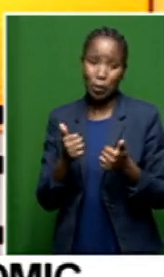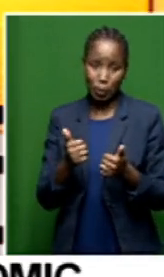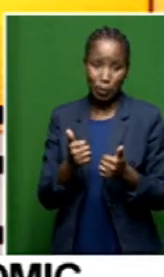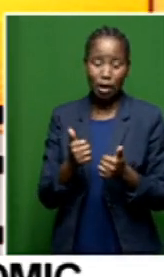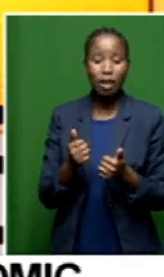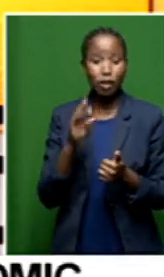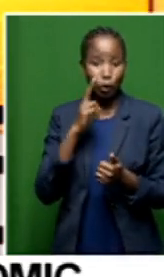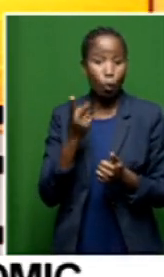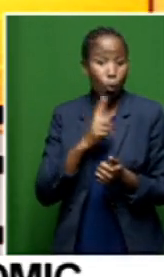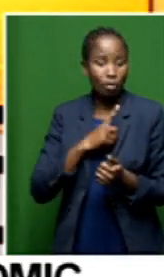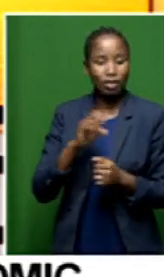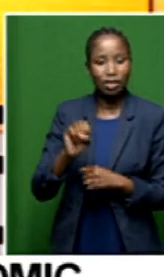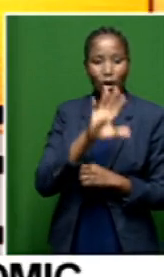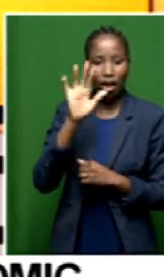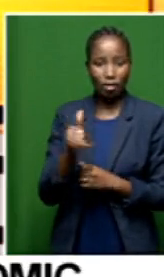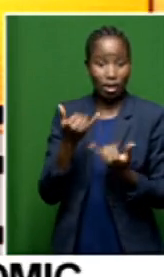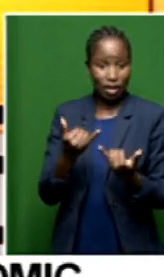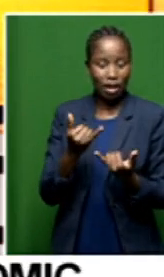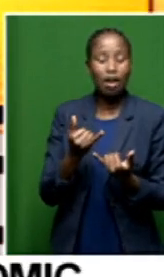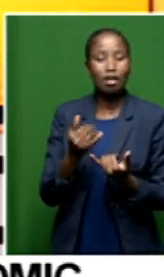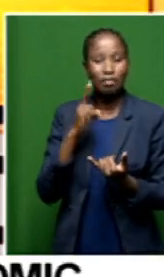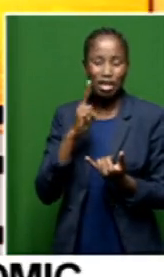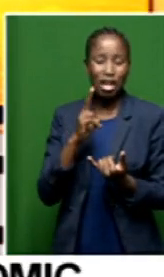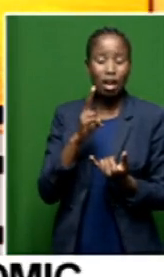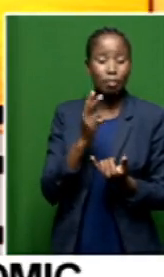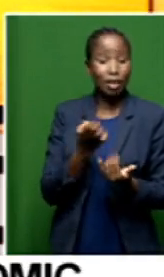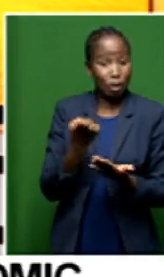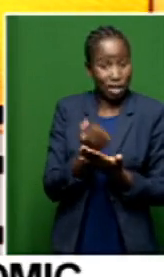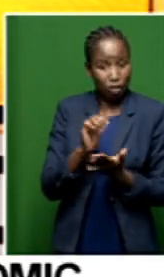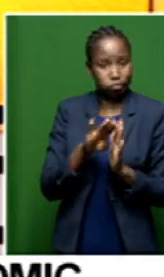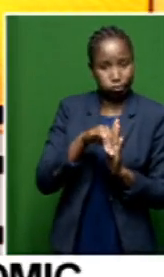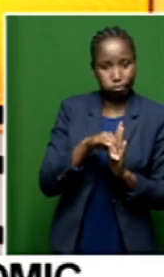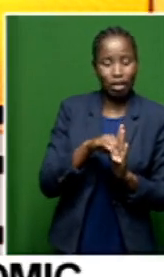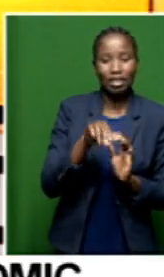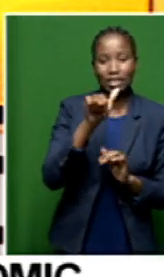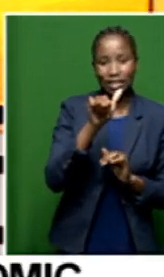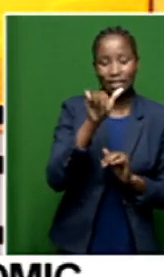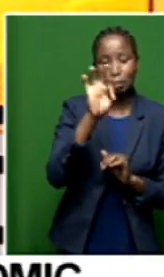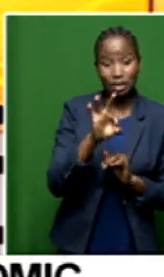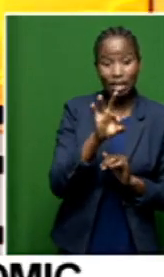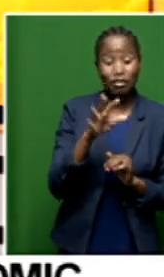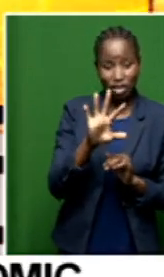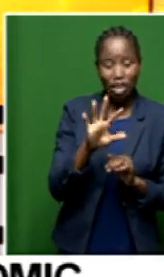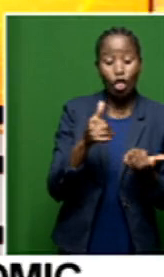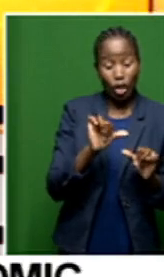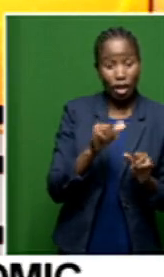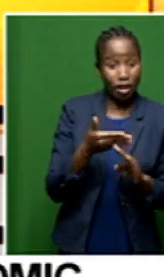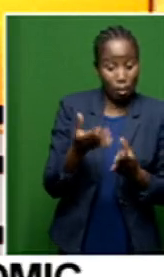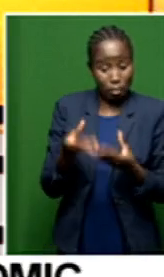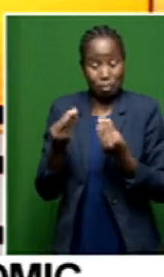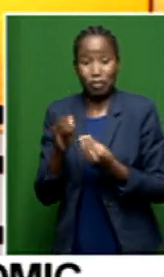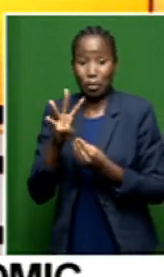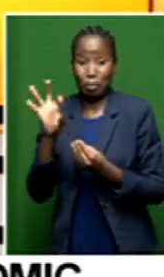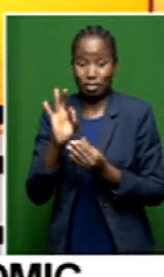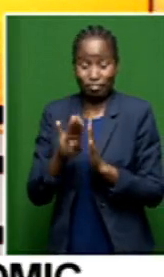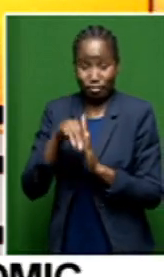Africa's revised growth, it was down basically from 6% to 4% in July. The results are published